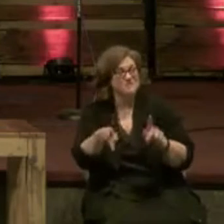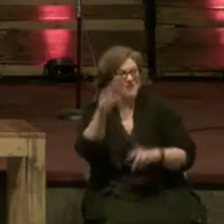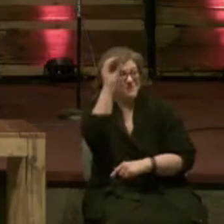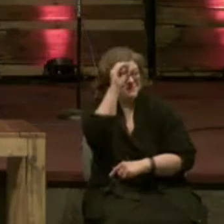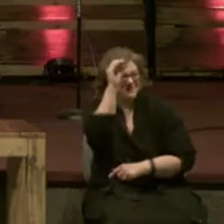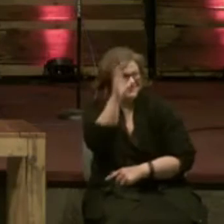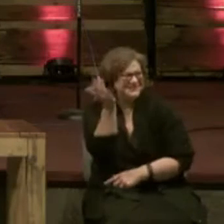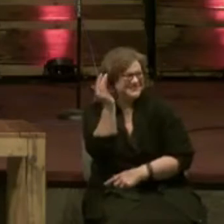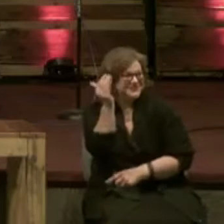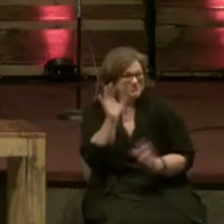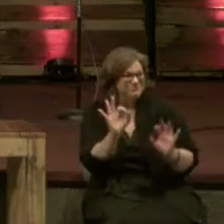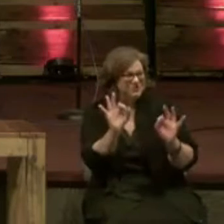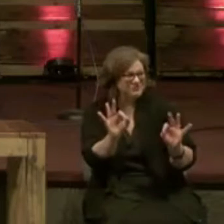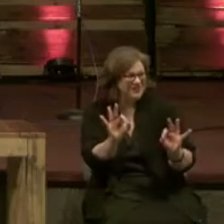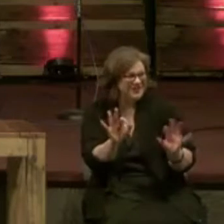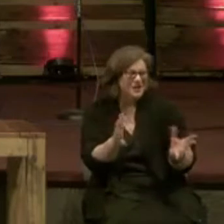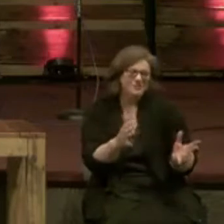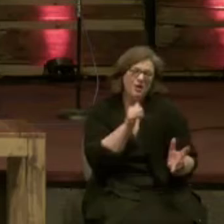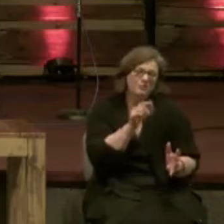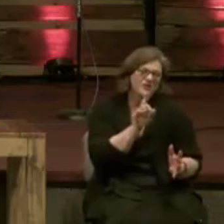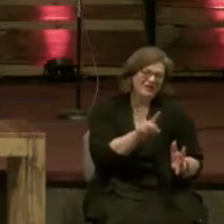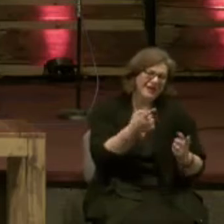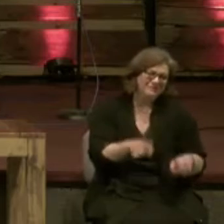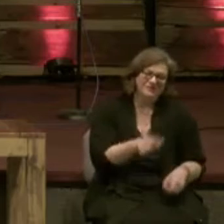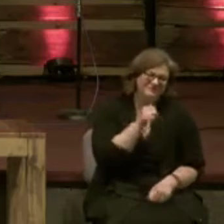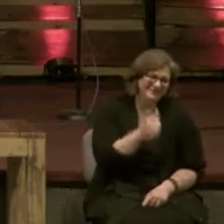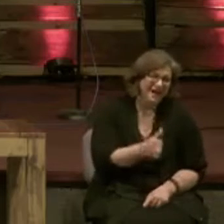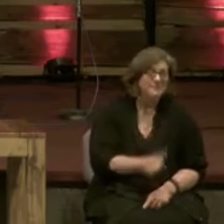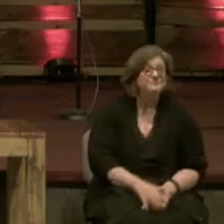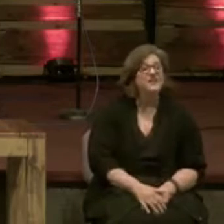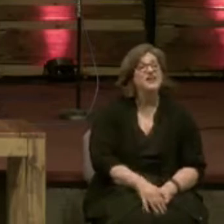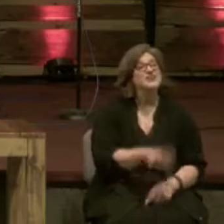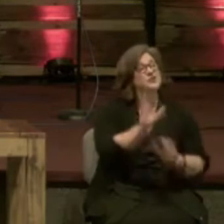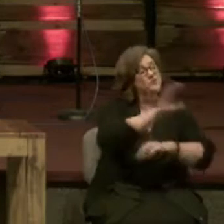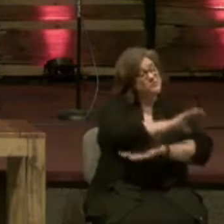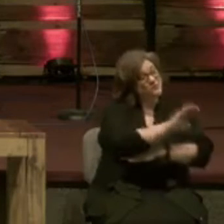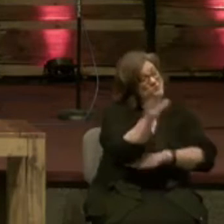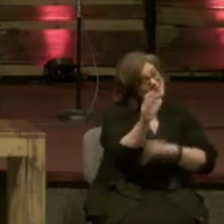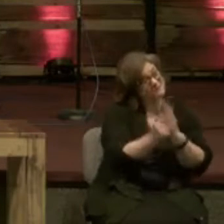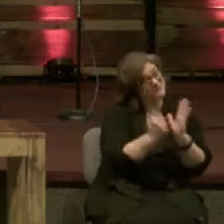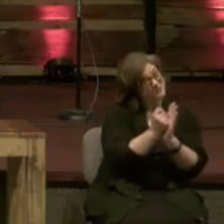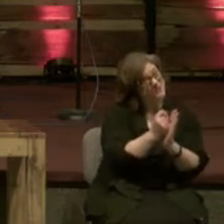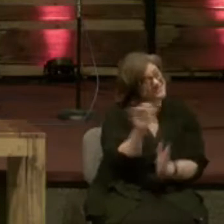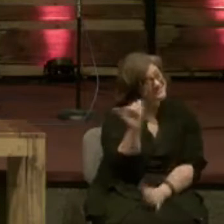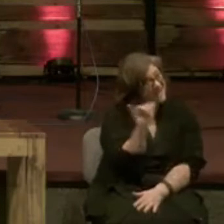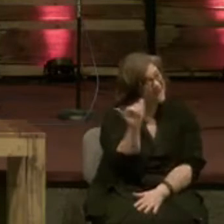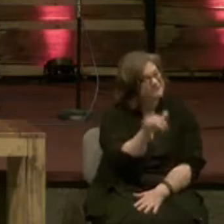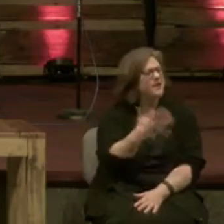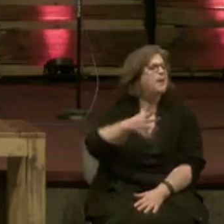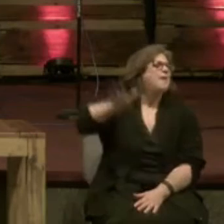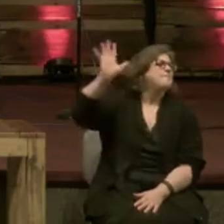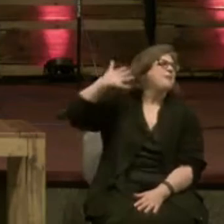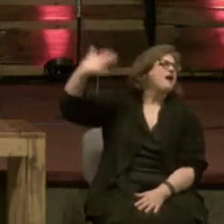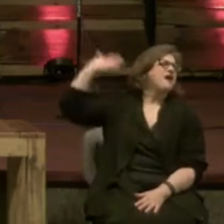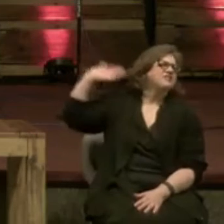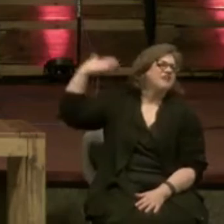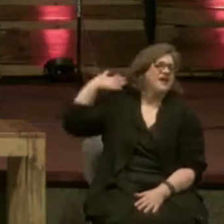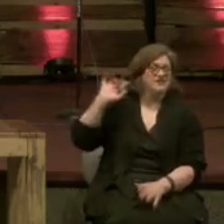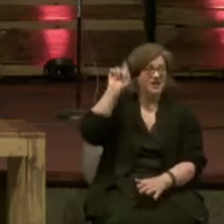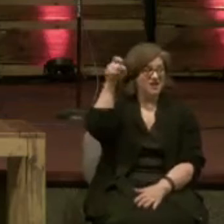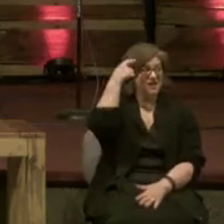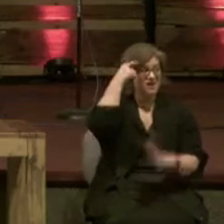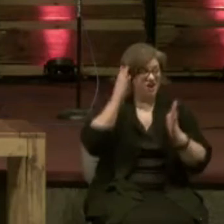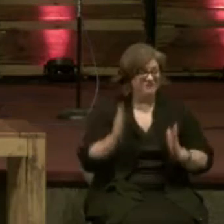story. In Luke chapter 2, starting in verse 1, it says, "In those days, Caesar Augustus issued a decree